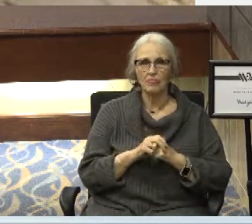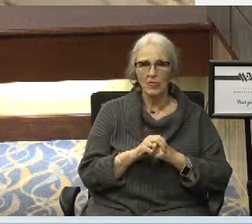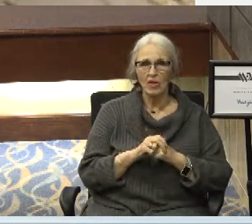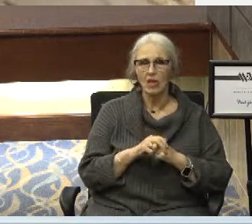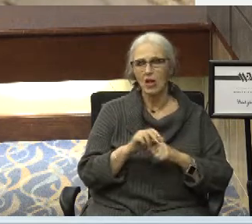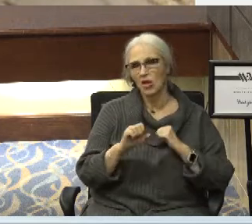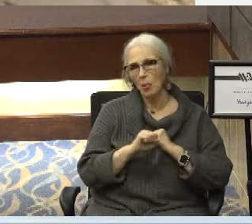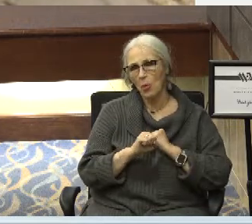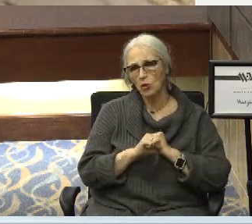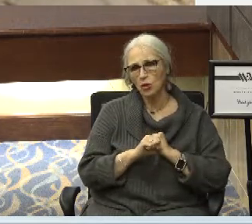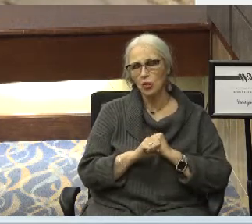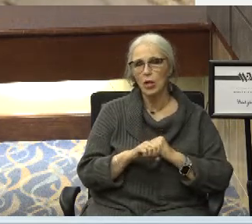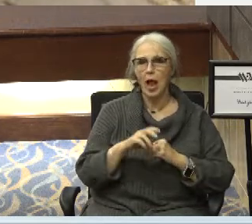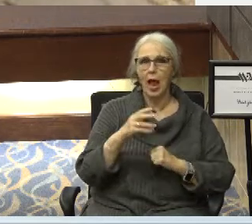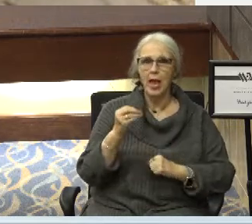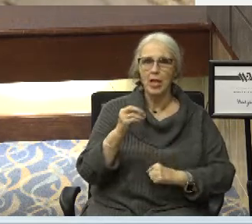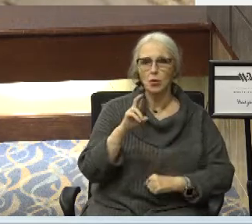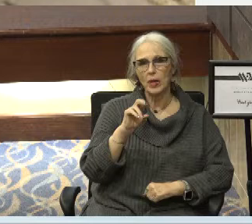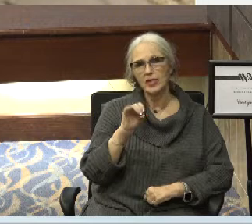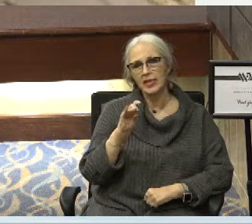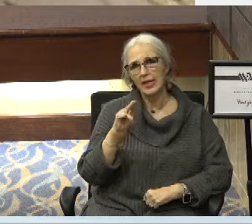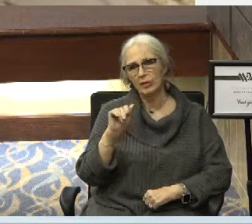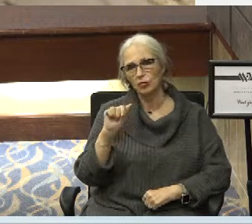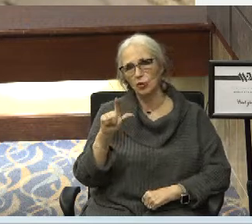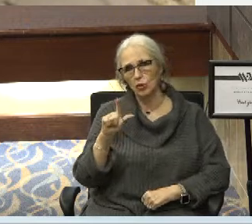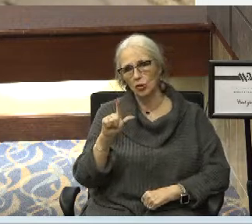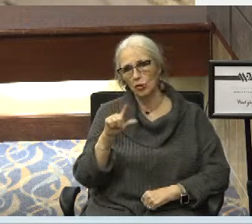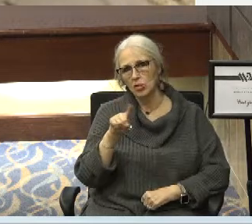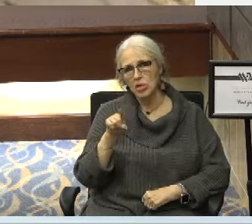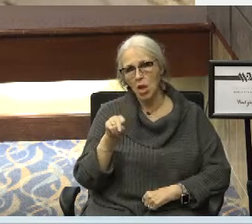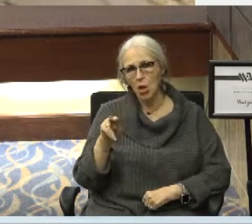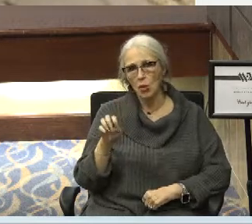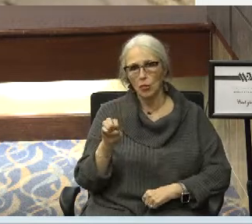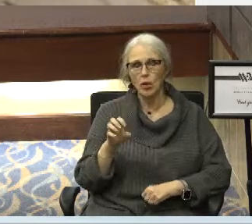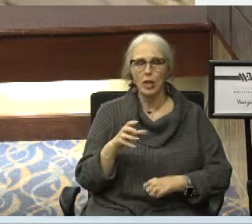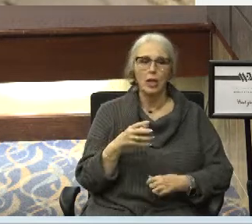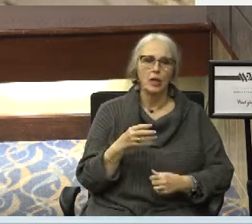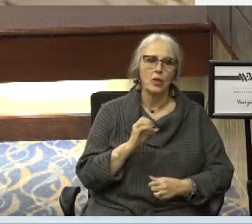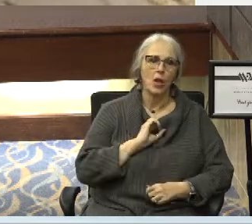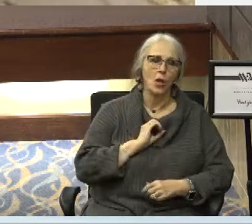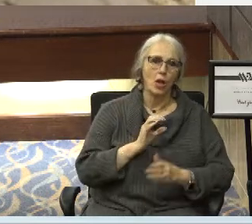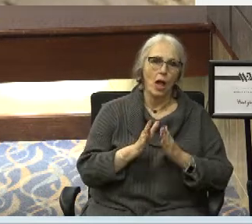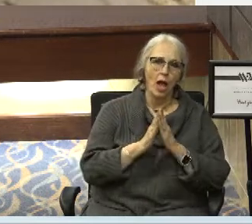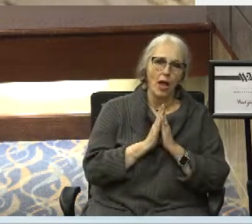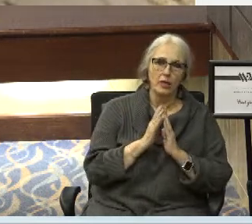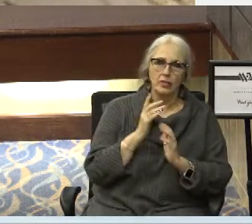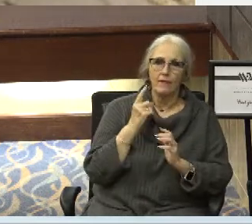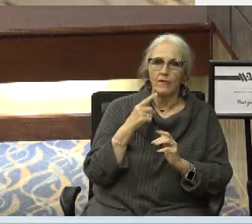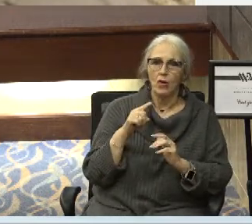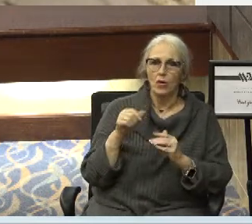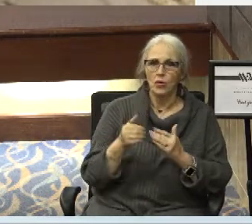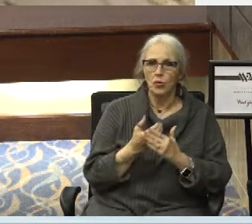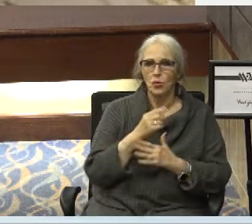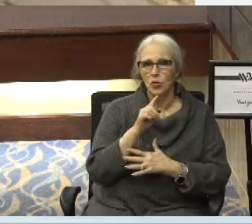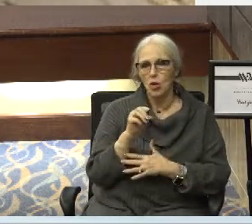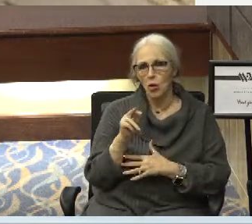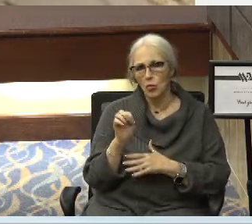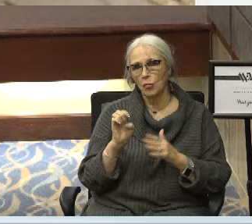commercial building and residential zoning. So the owner is requesting the R2 zoning so they could develop it